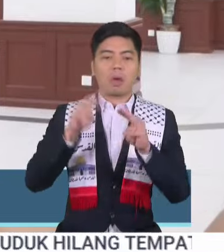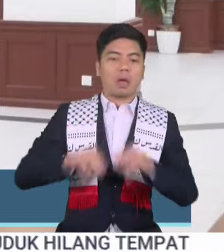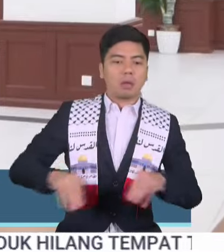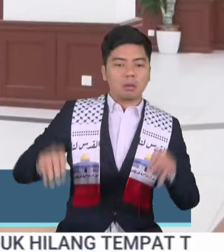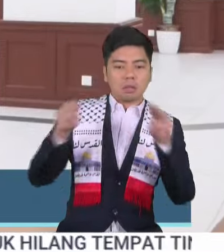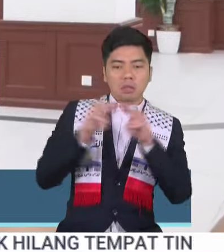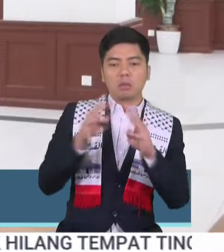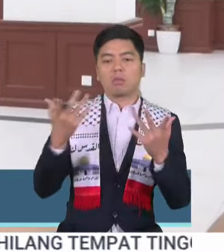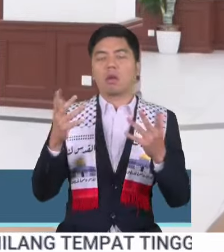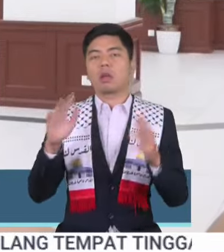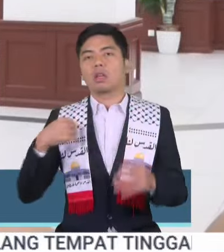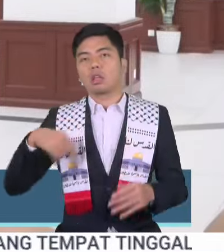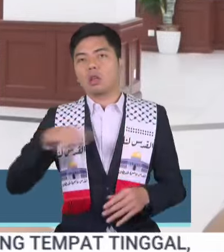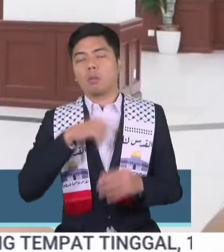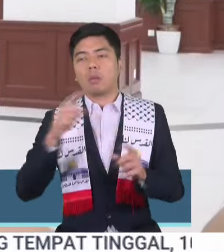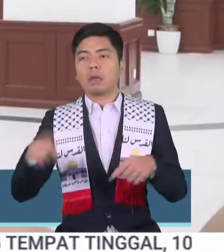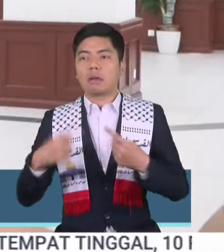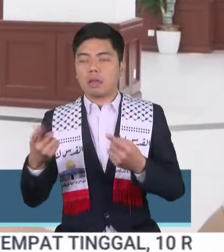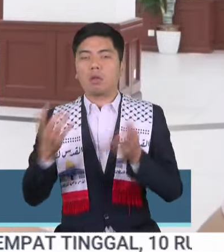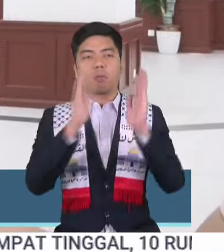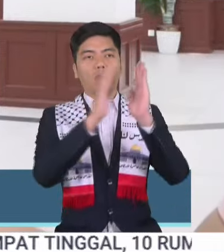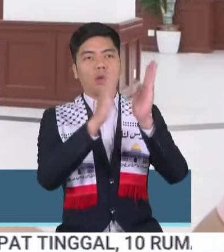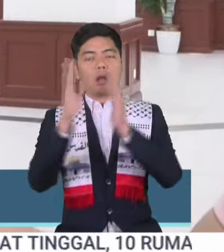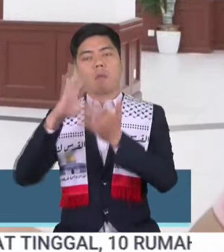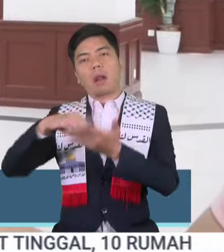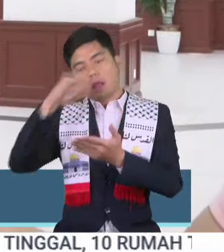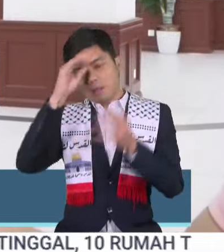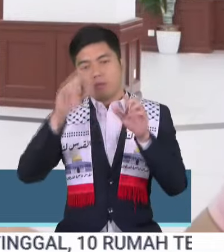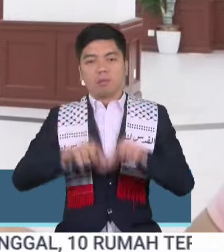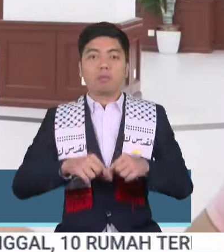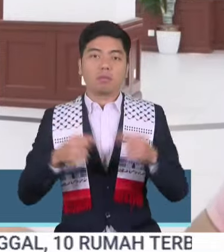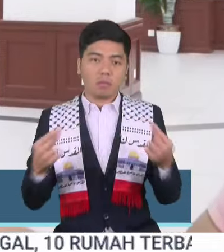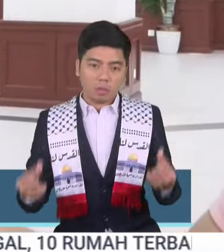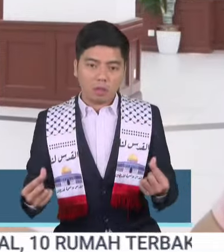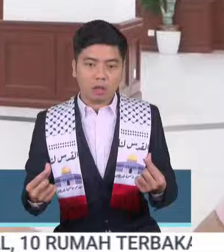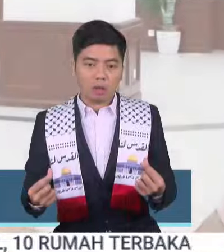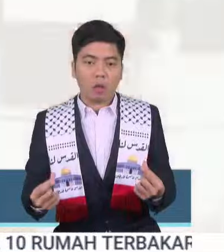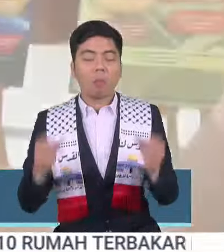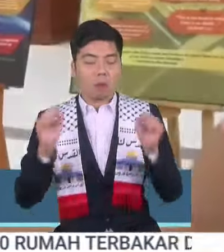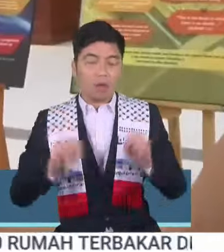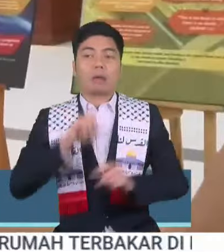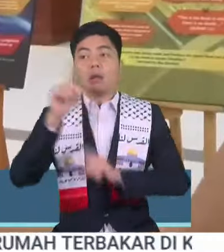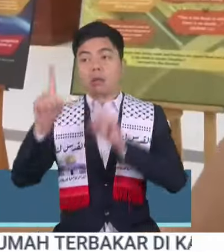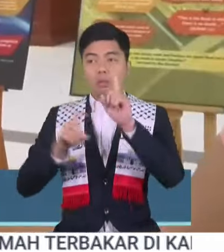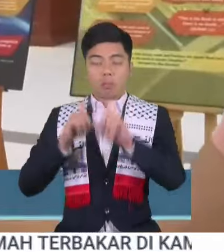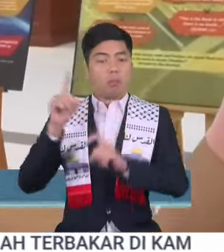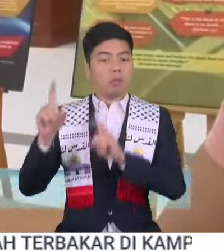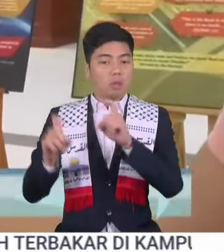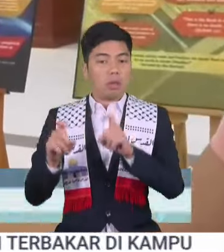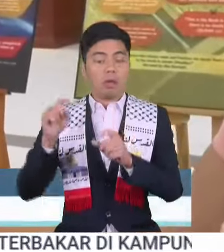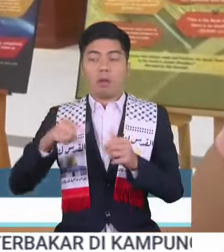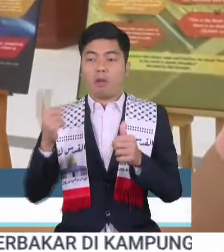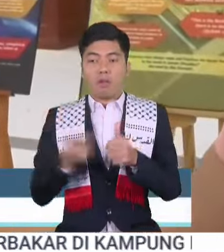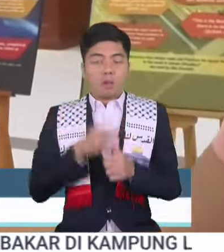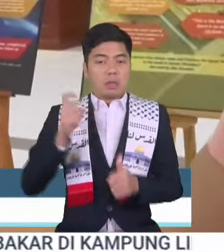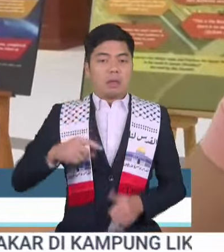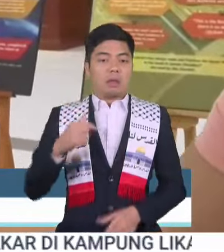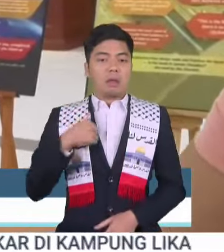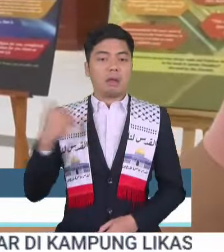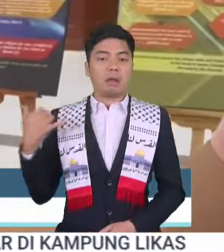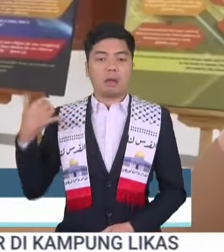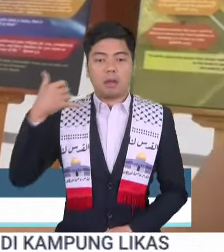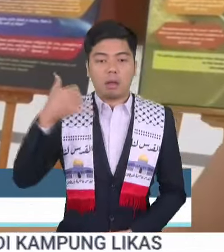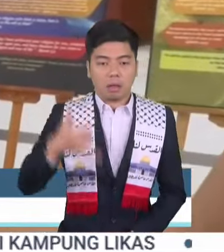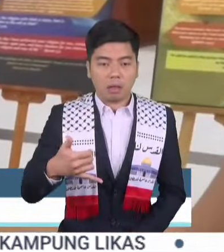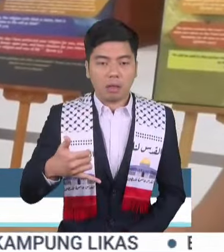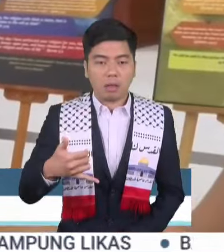itself. But then we went to the library and learned more about the Quran, which is really interesting. And yeah, able to ask questions. This is the first time I'm coming with Sister Noor, so